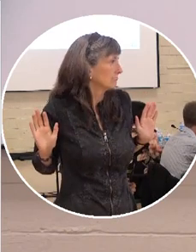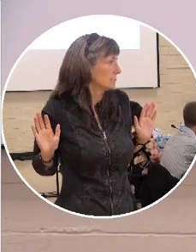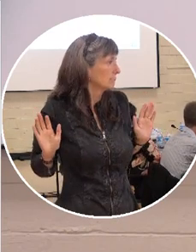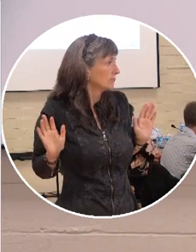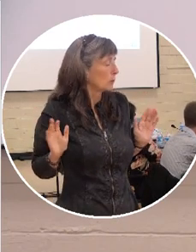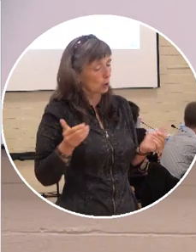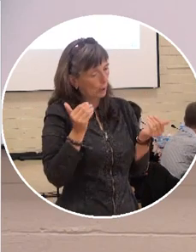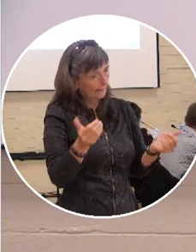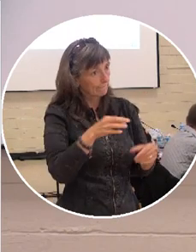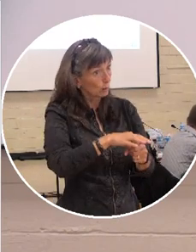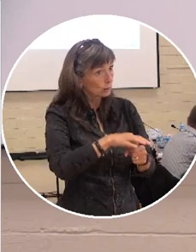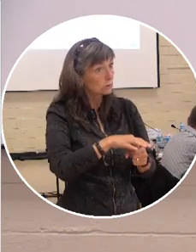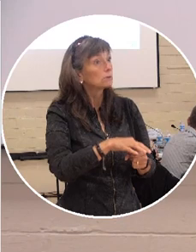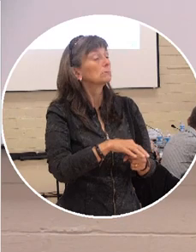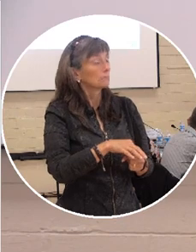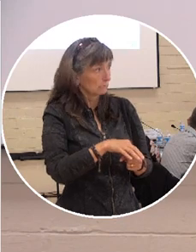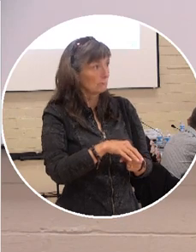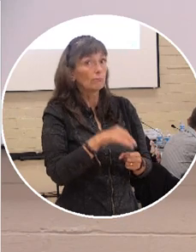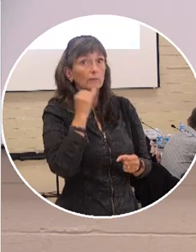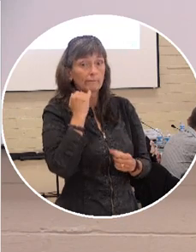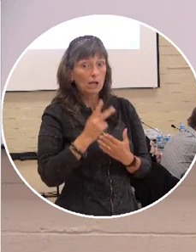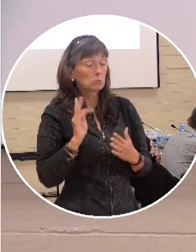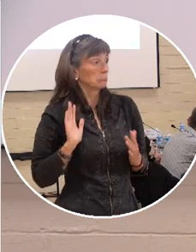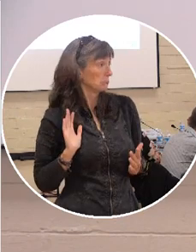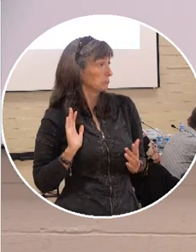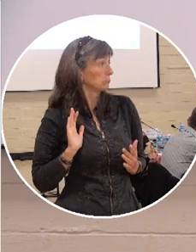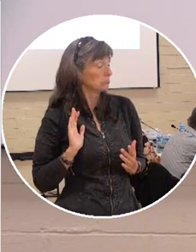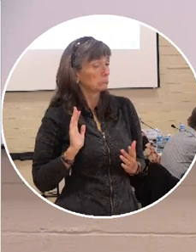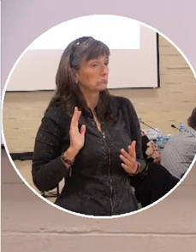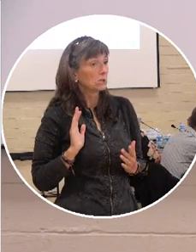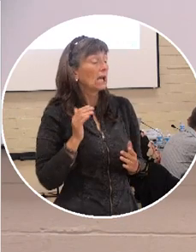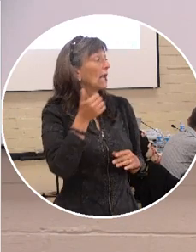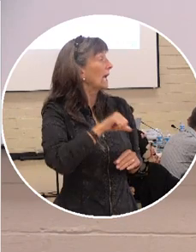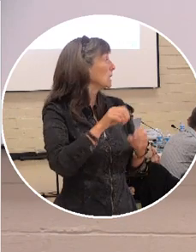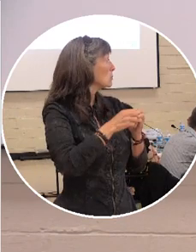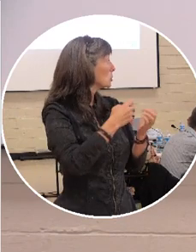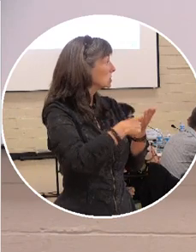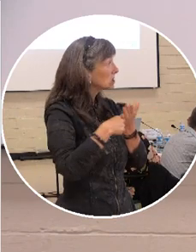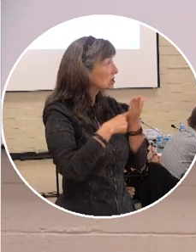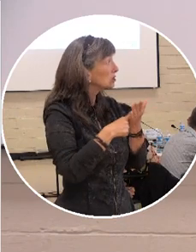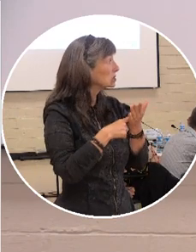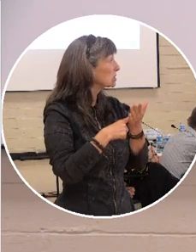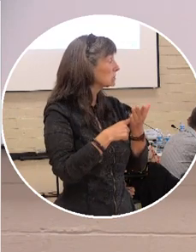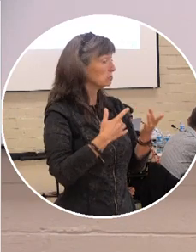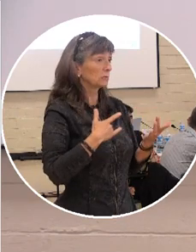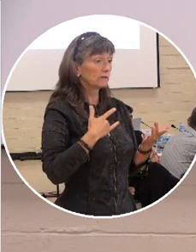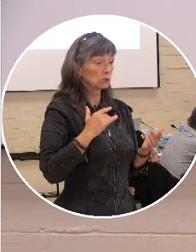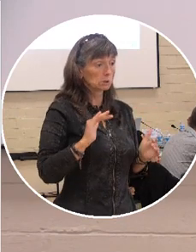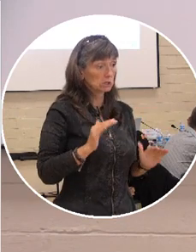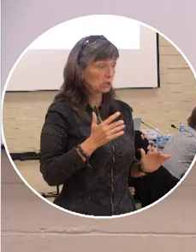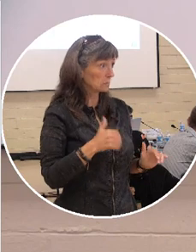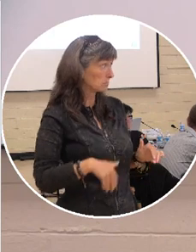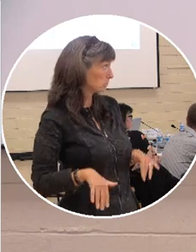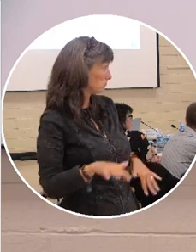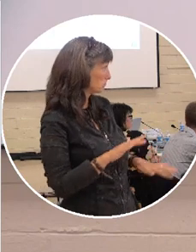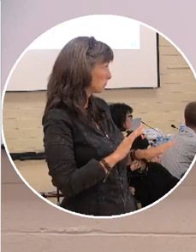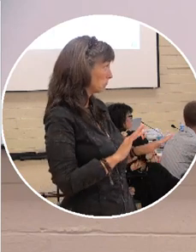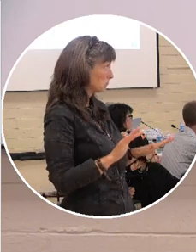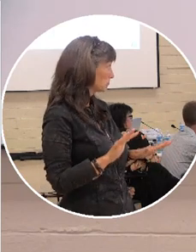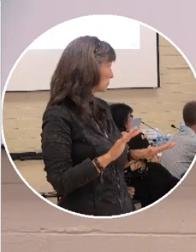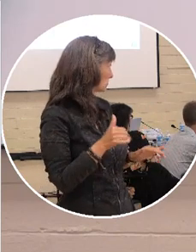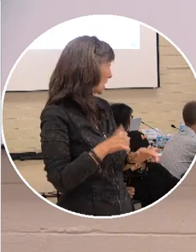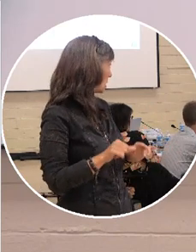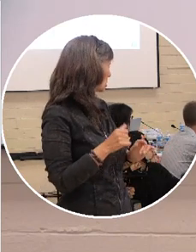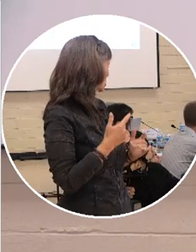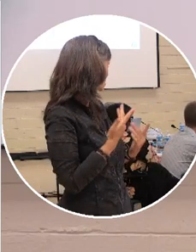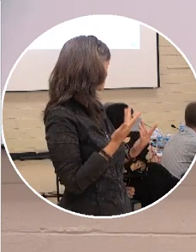so... That's where we're to. Any further questions or discussions on the motion? We've got very good feeling on the piece. Anybody else want to speak?